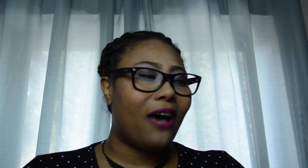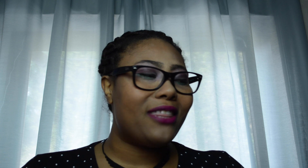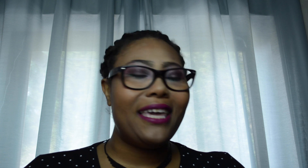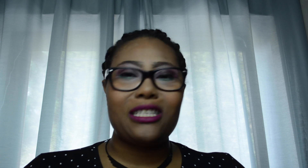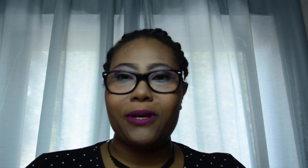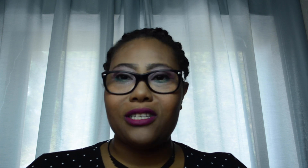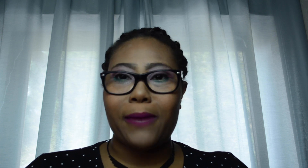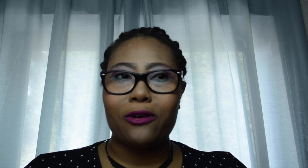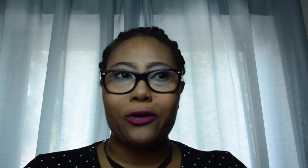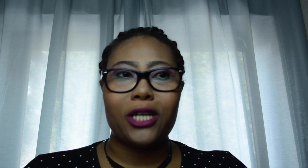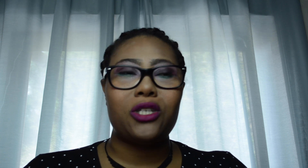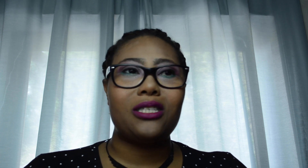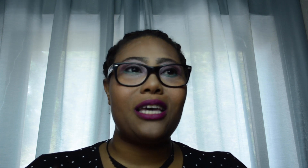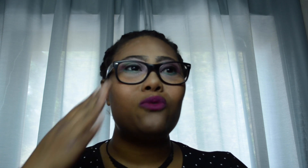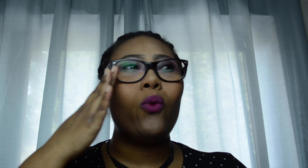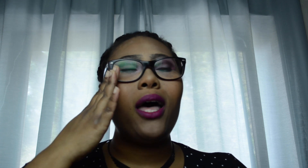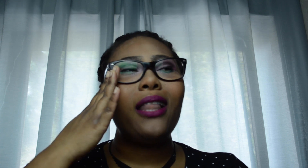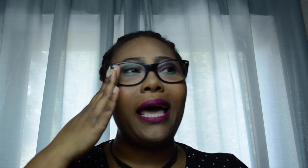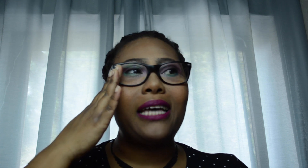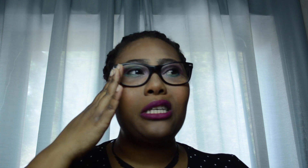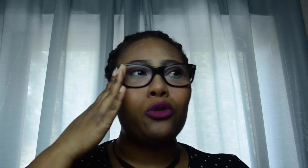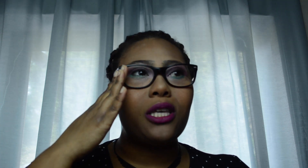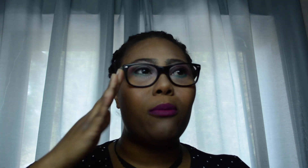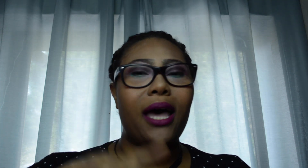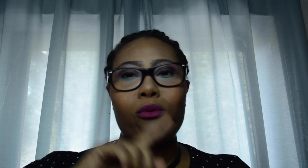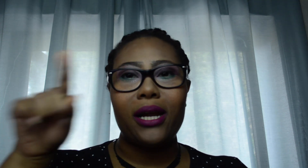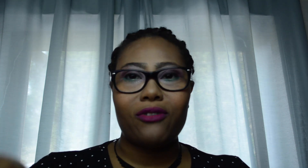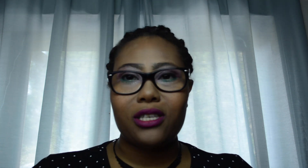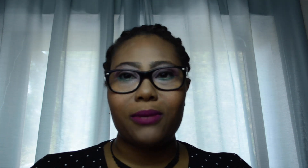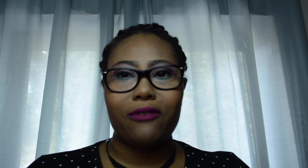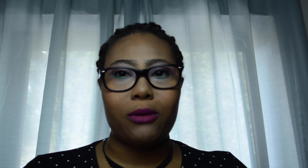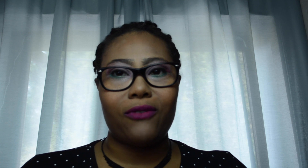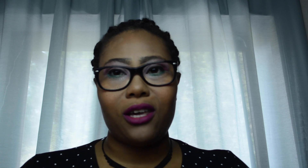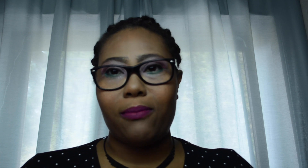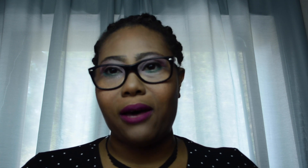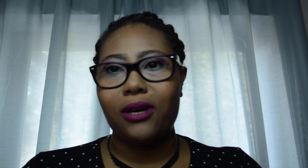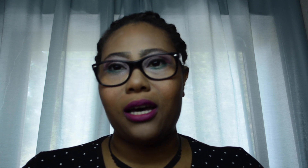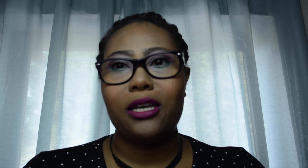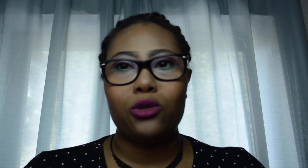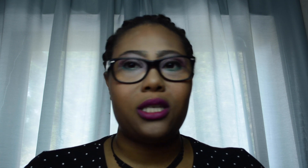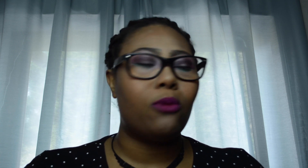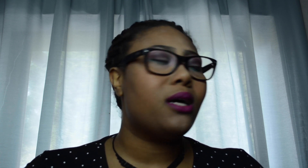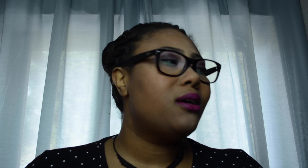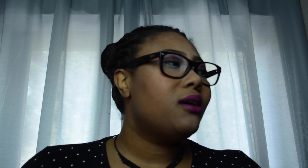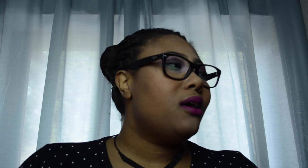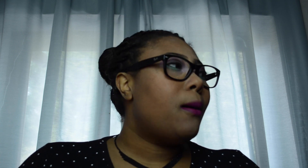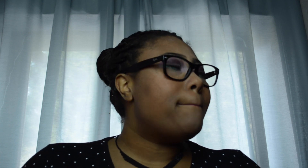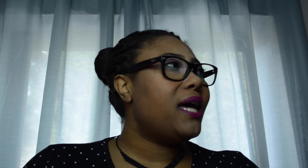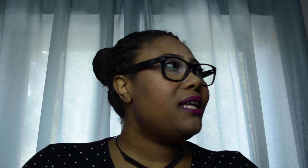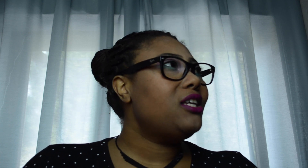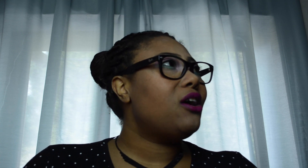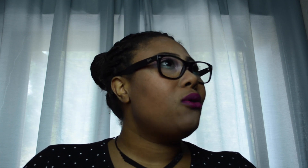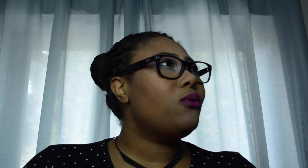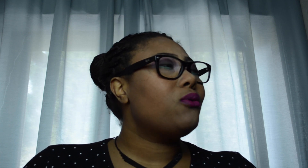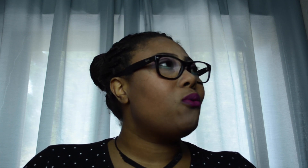and how they experience microaggressions, as well as Idris Elba. Right after this, I'm going to film a video about Idris Elba.